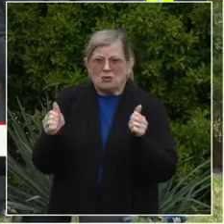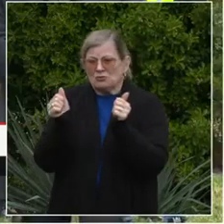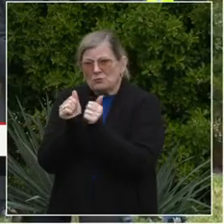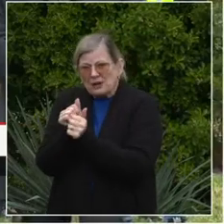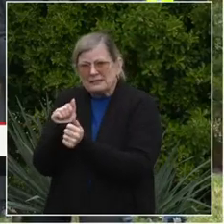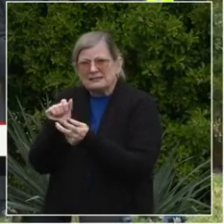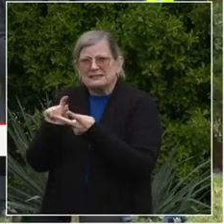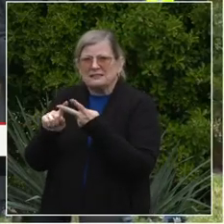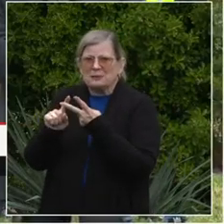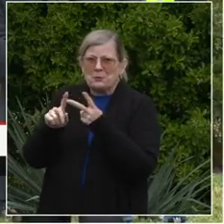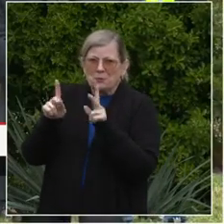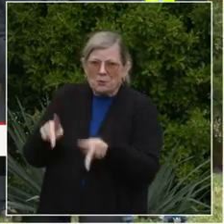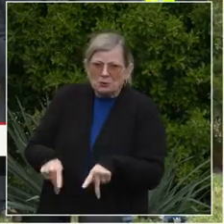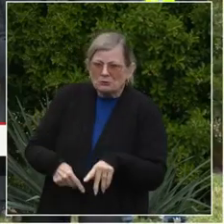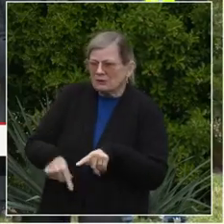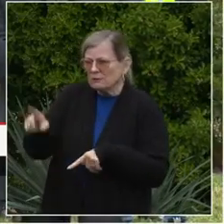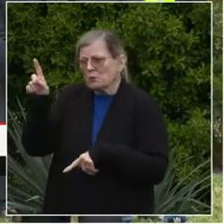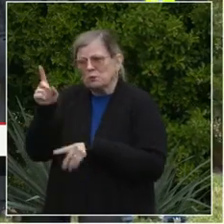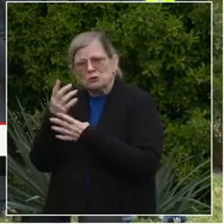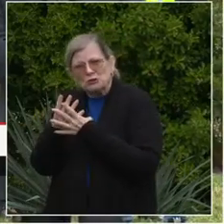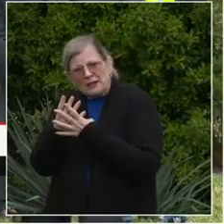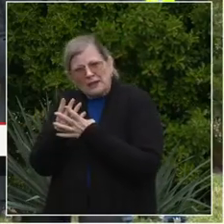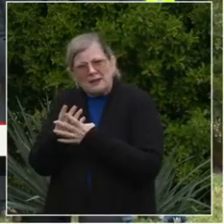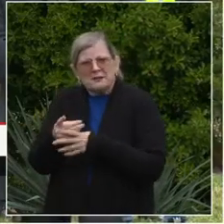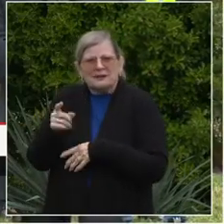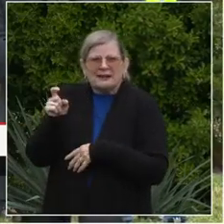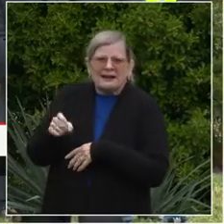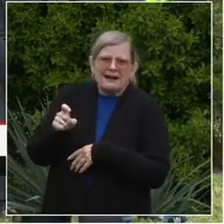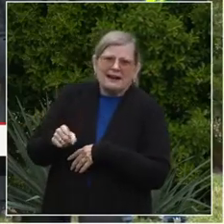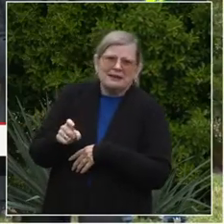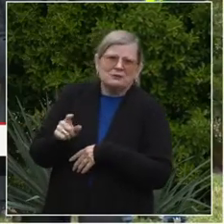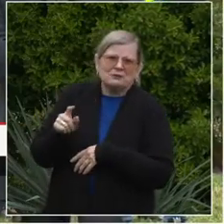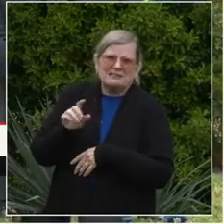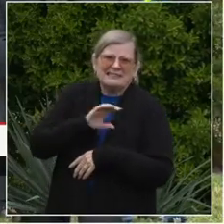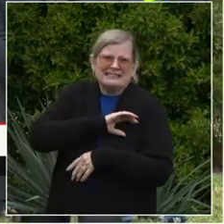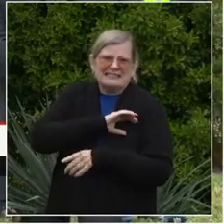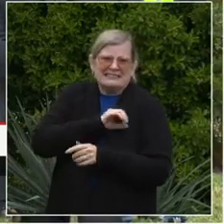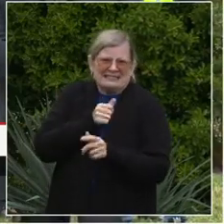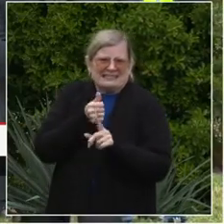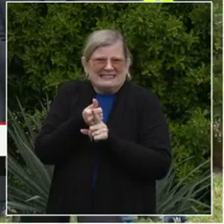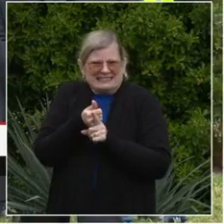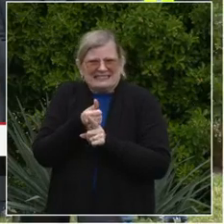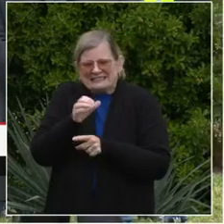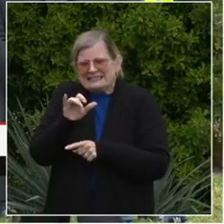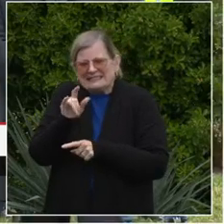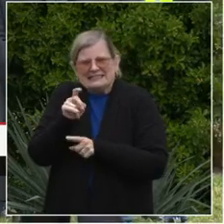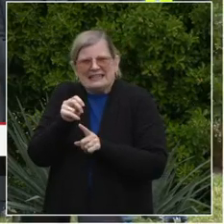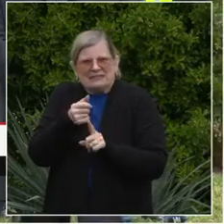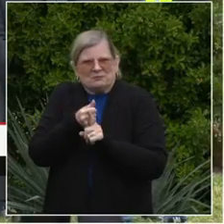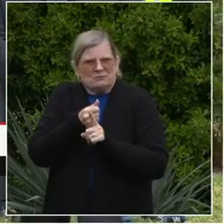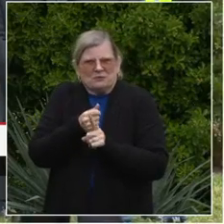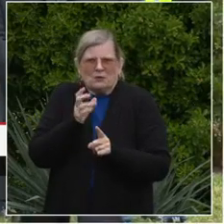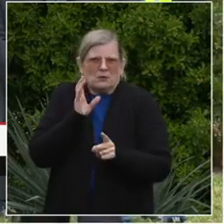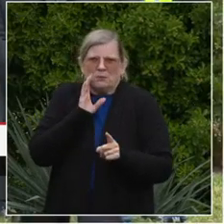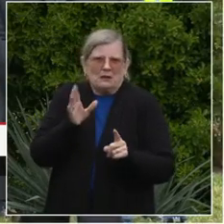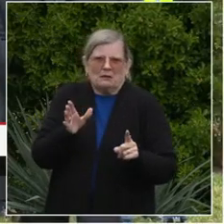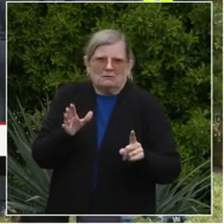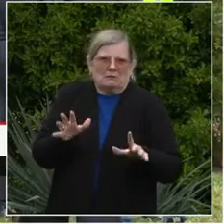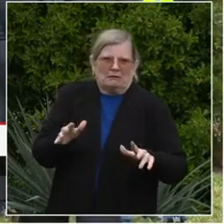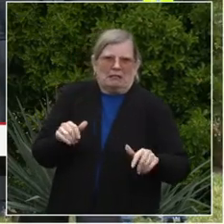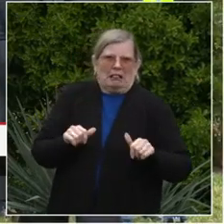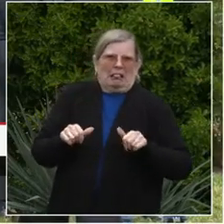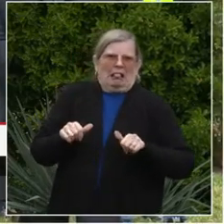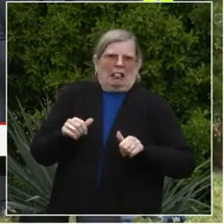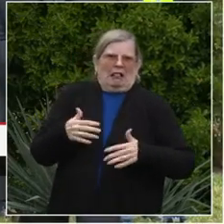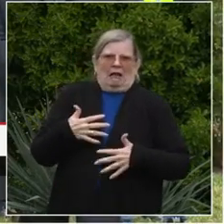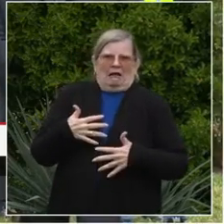person has to go to jail, and then the citizen would be afraid about testifying in court and that kind of thing.